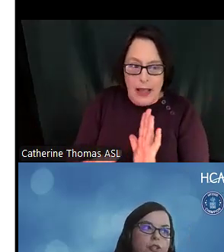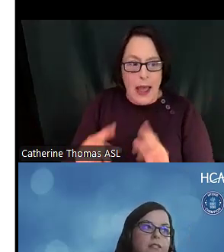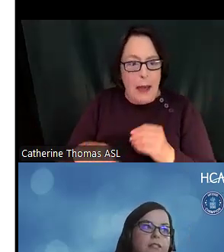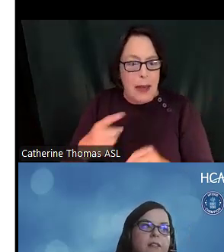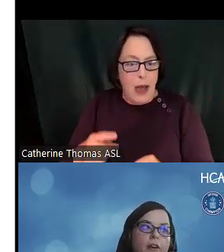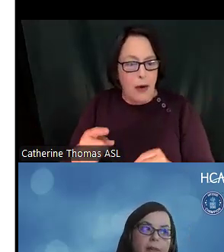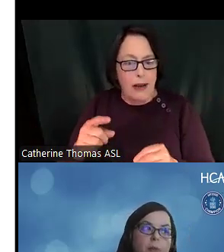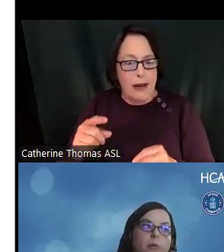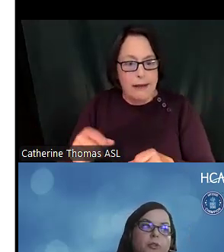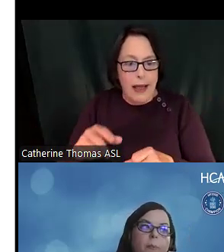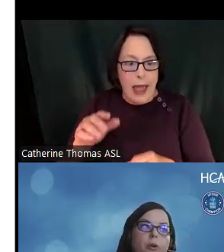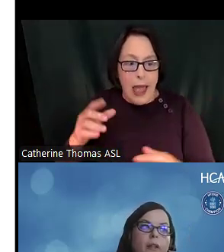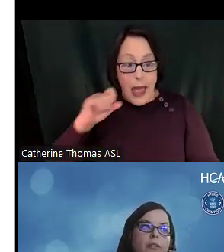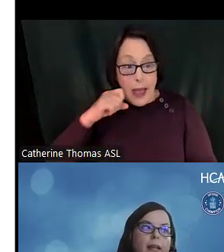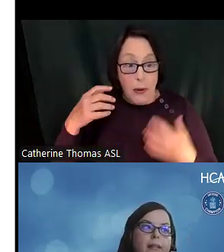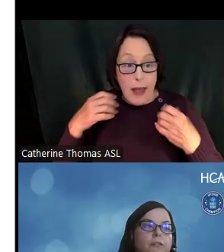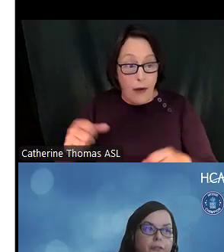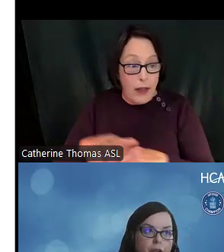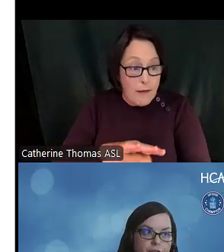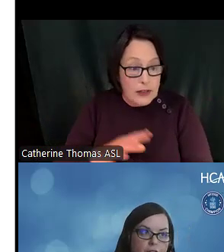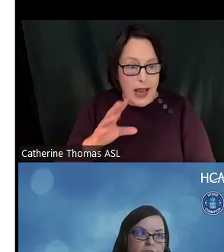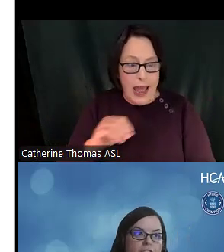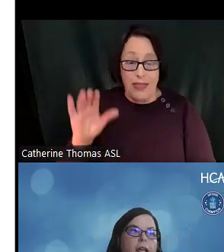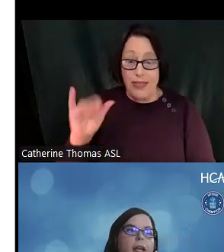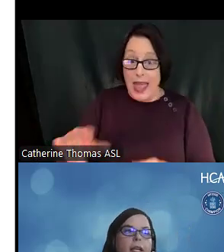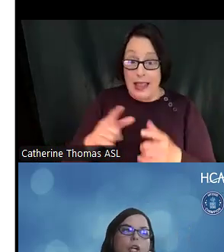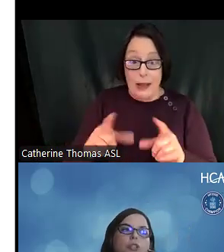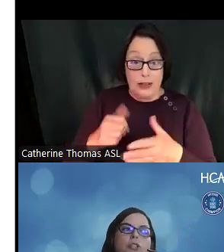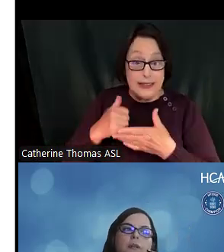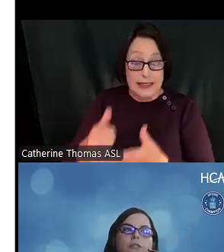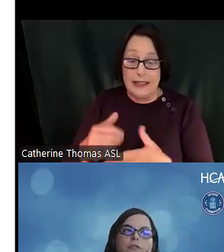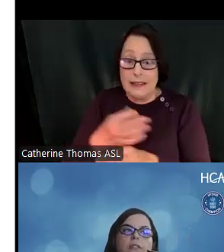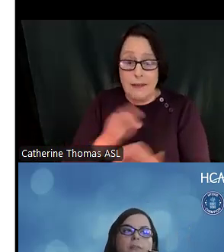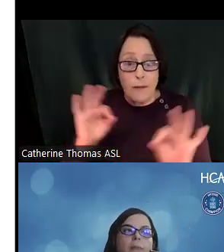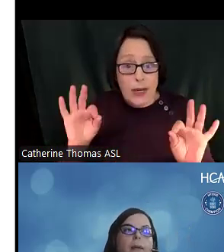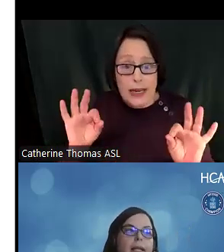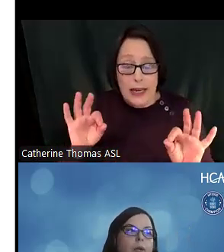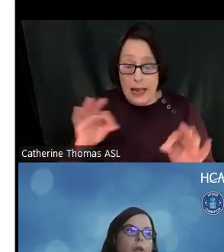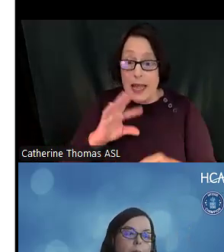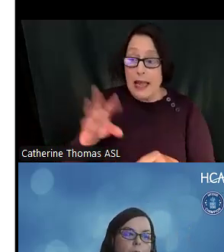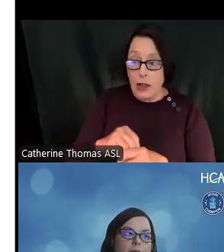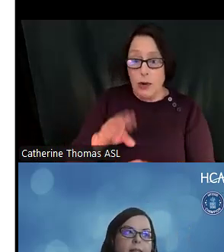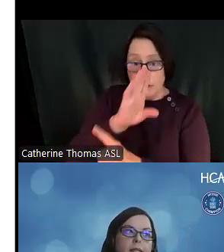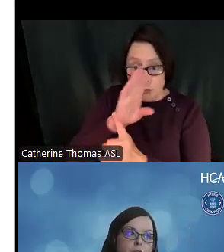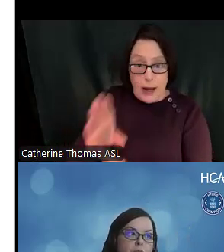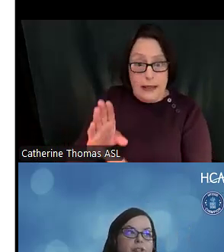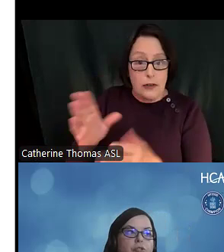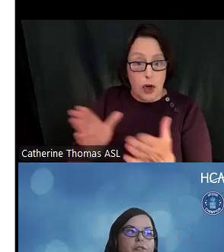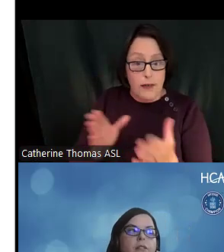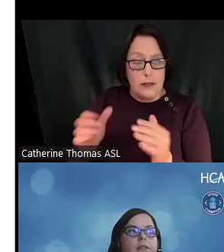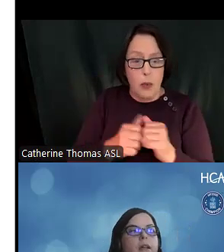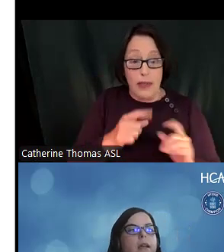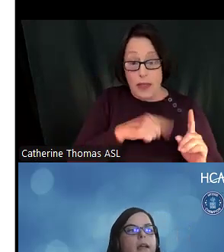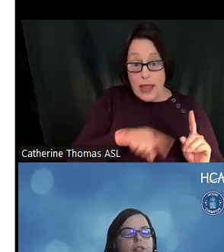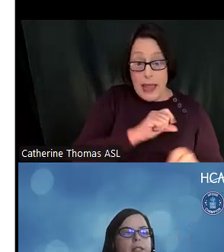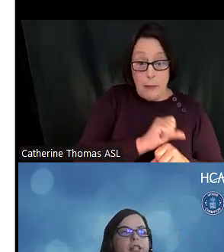assistance services are available to Apple Health clients free of charge and include direct services by bilingual employees, interpreter